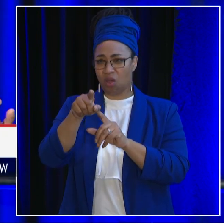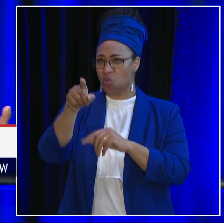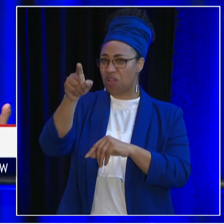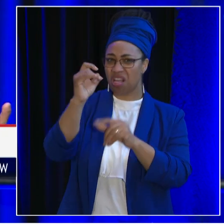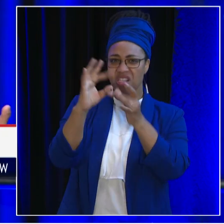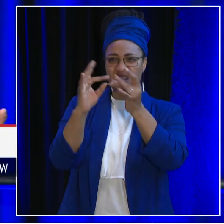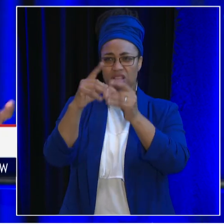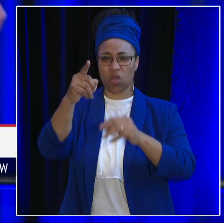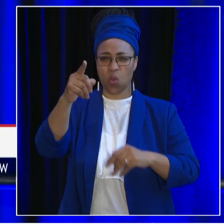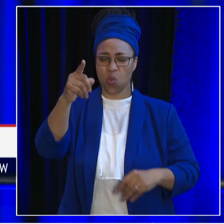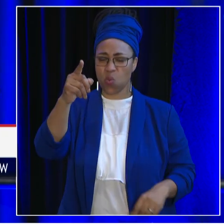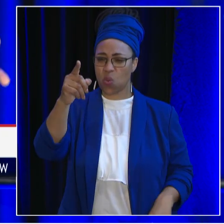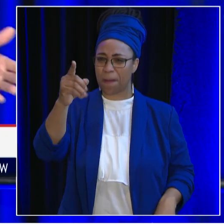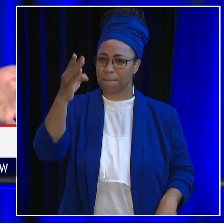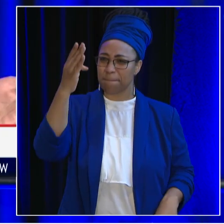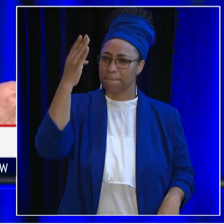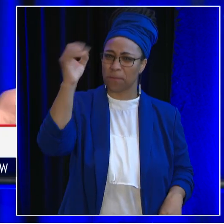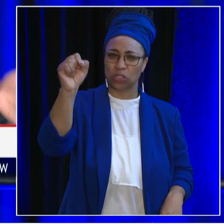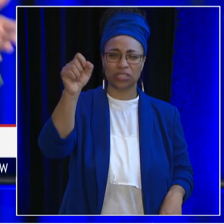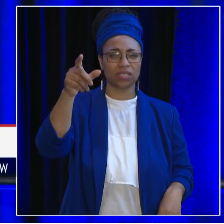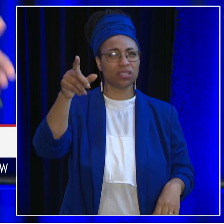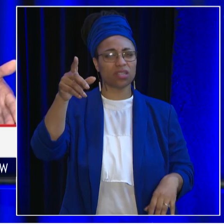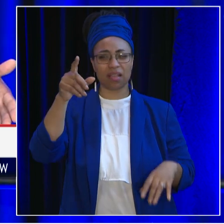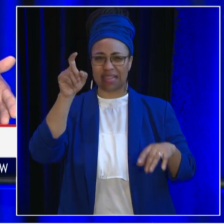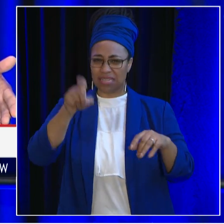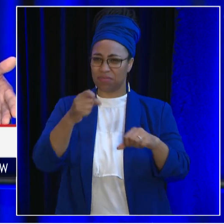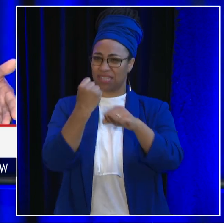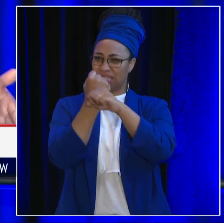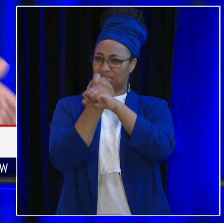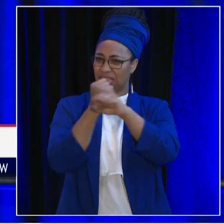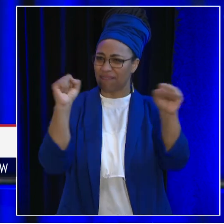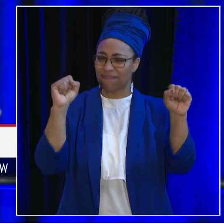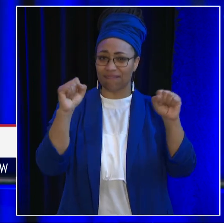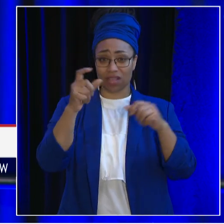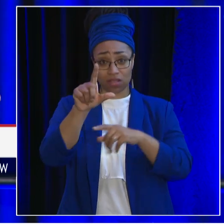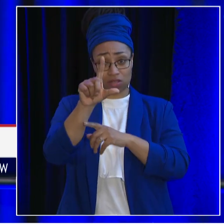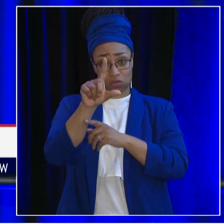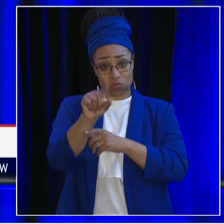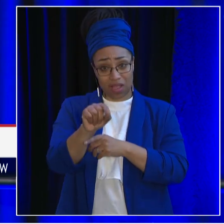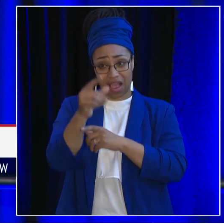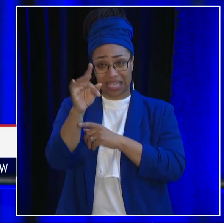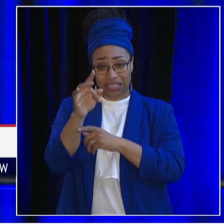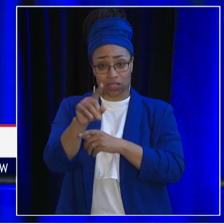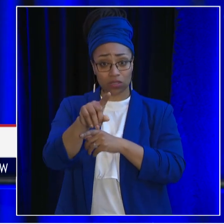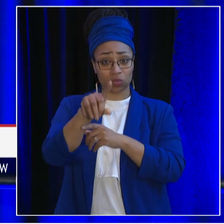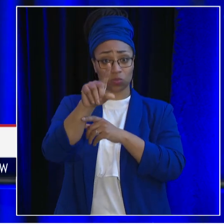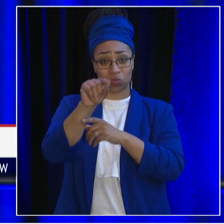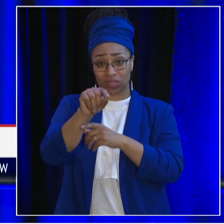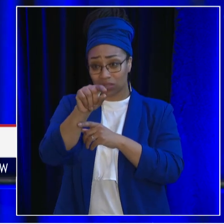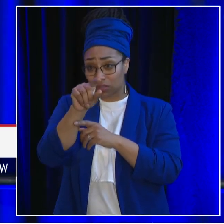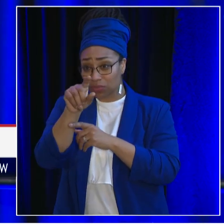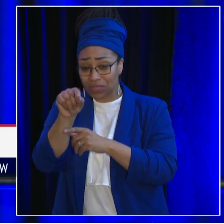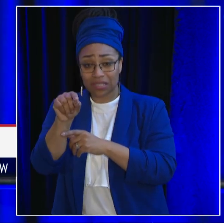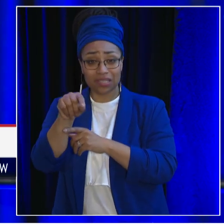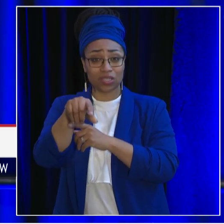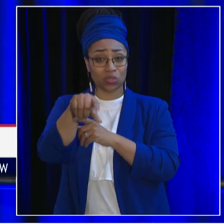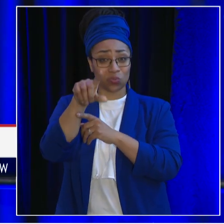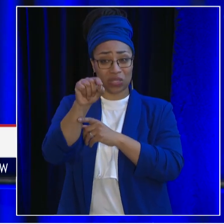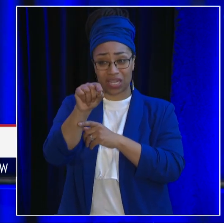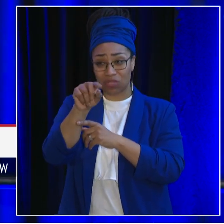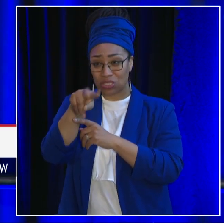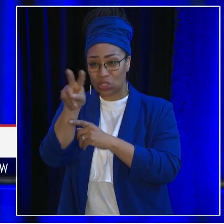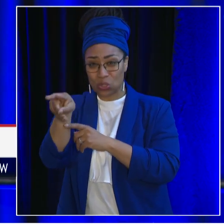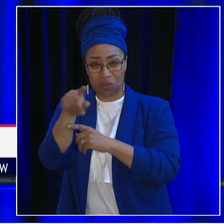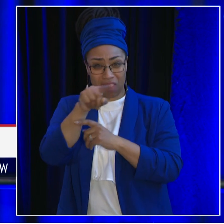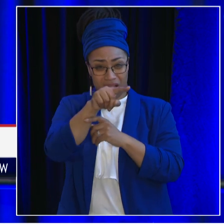safe. We see that in 2018 and in 2020, and in 2022, we had the 3 years of the